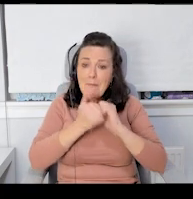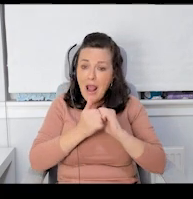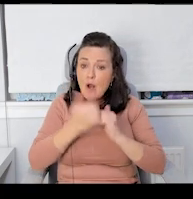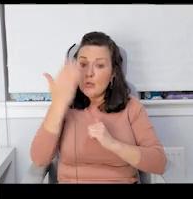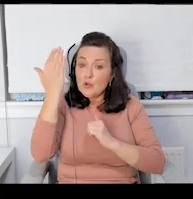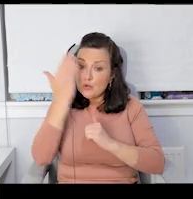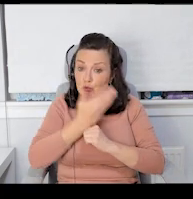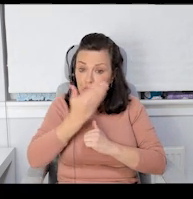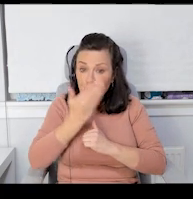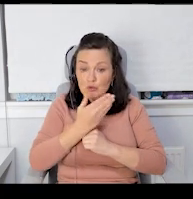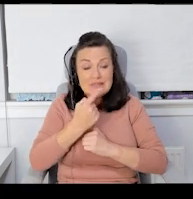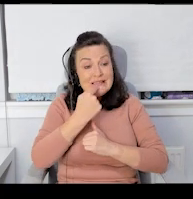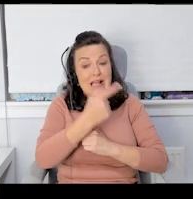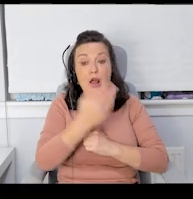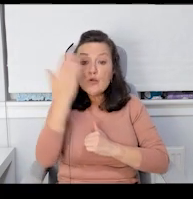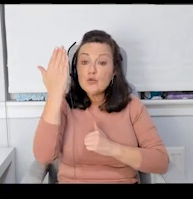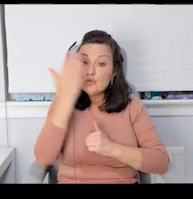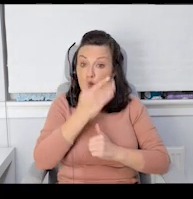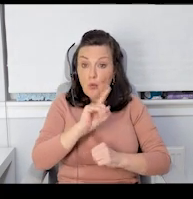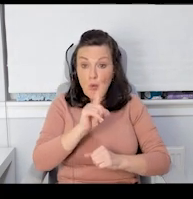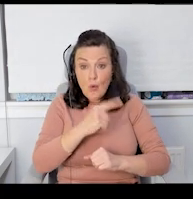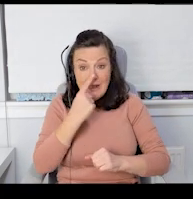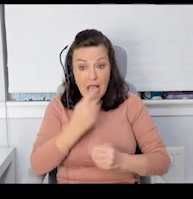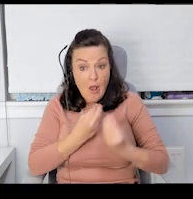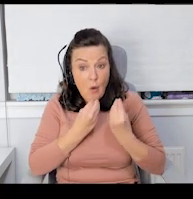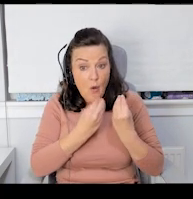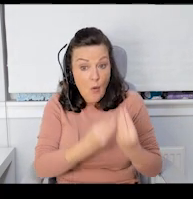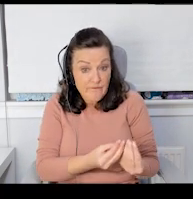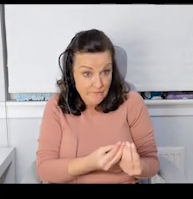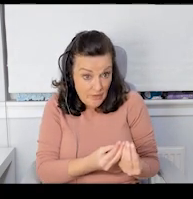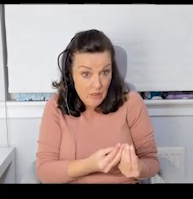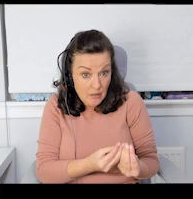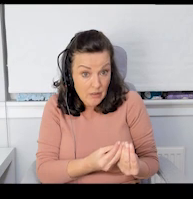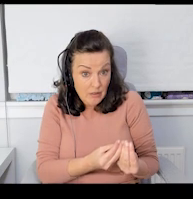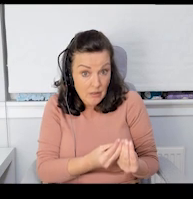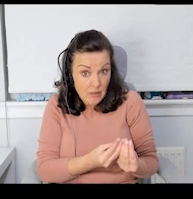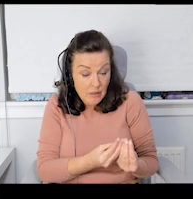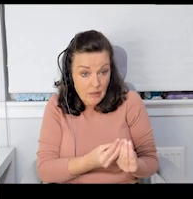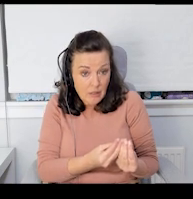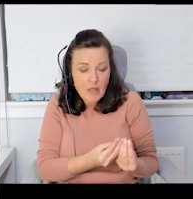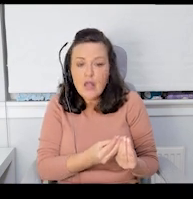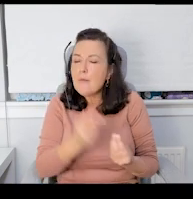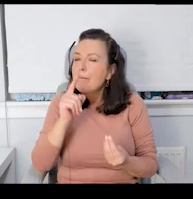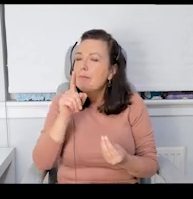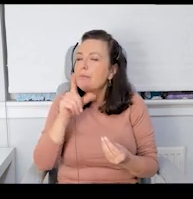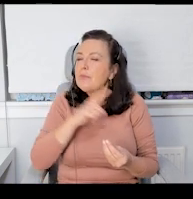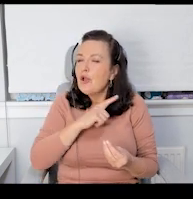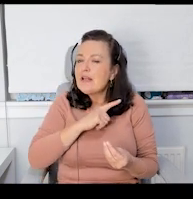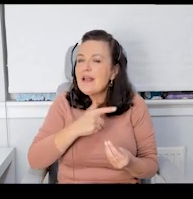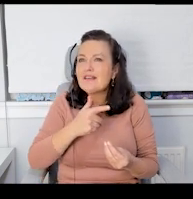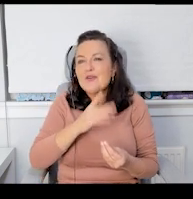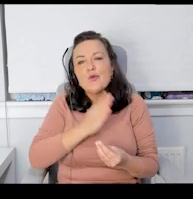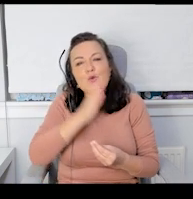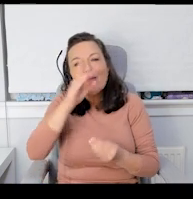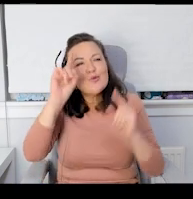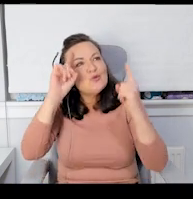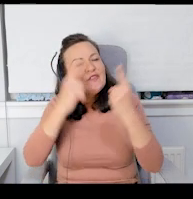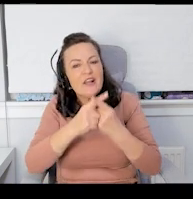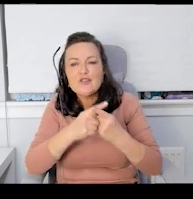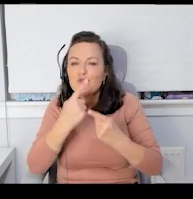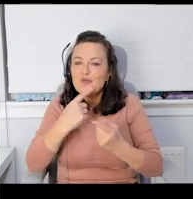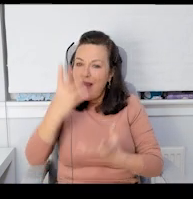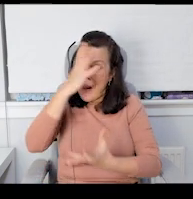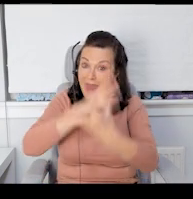see what we can offer, and giving the support to the teachers, so it's not just this is the theory that they're learning. There's also